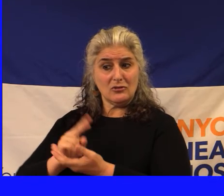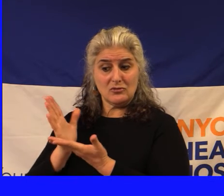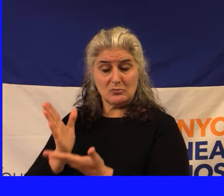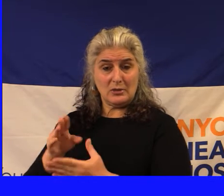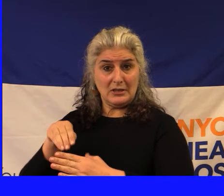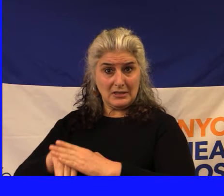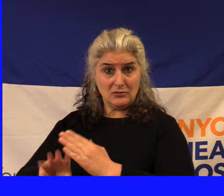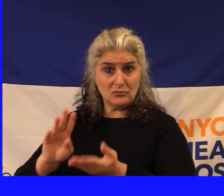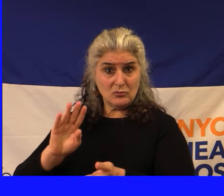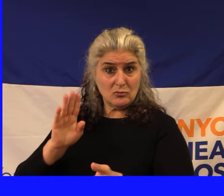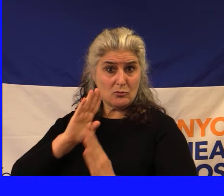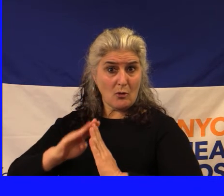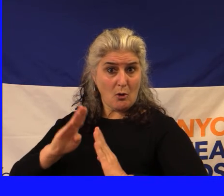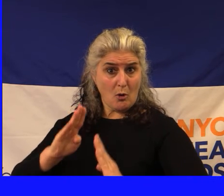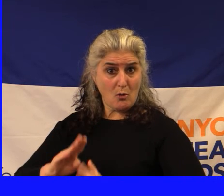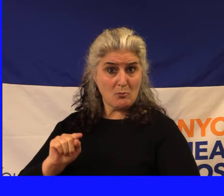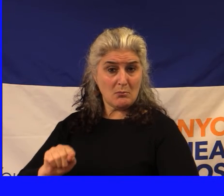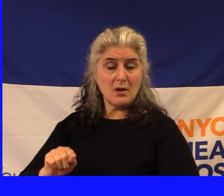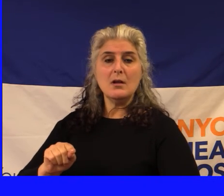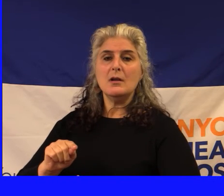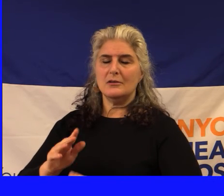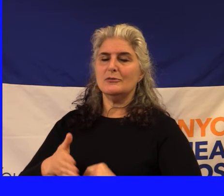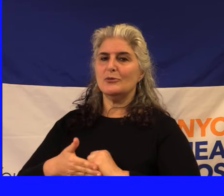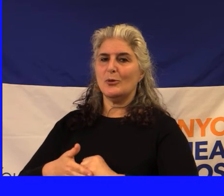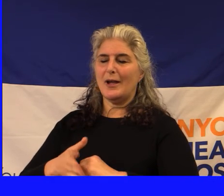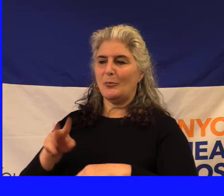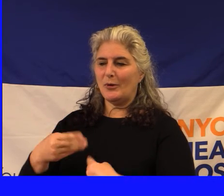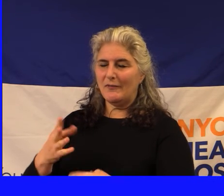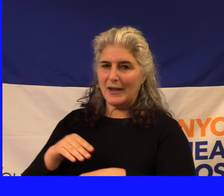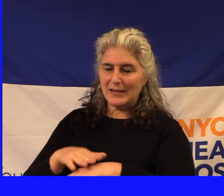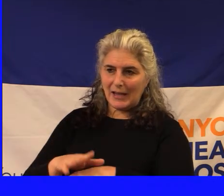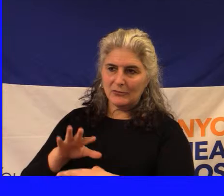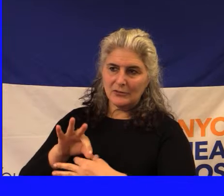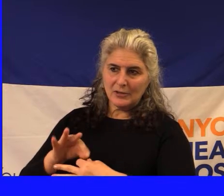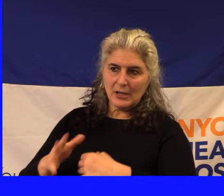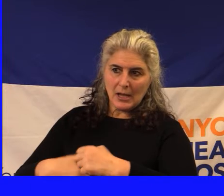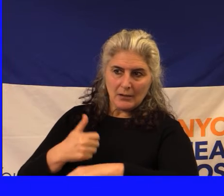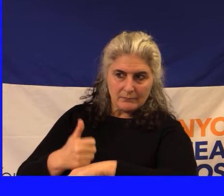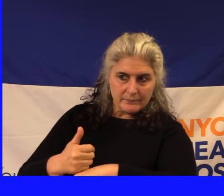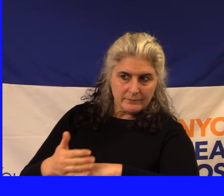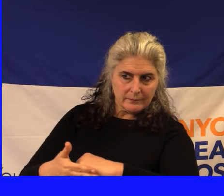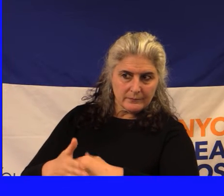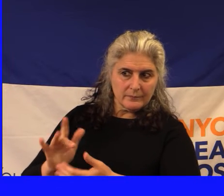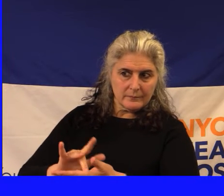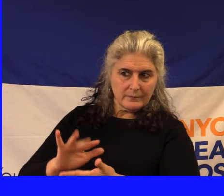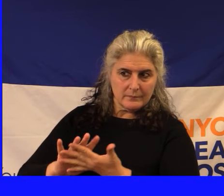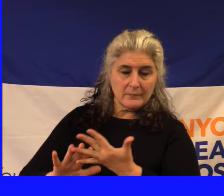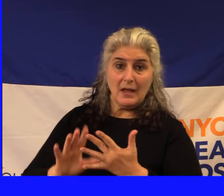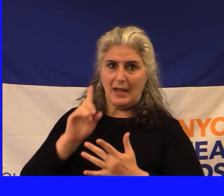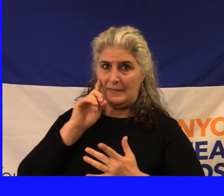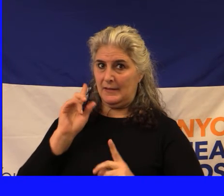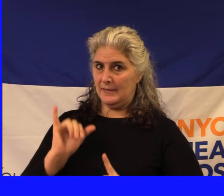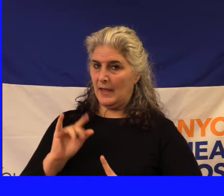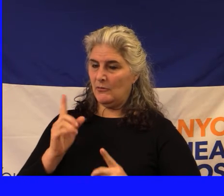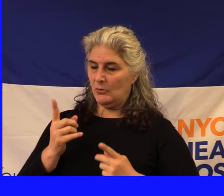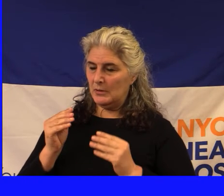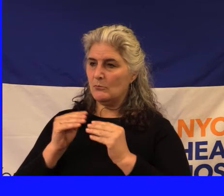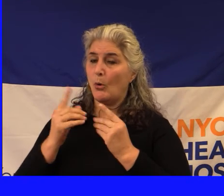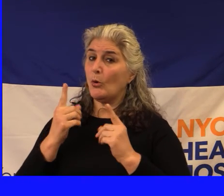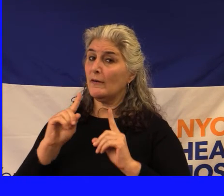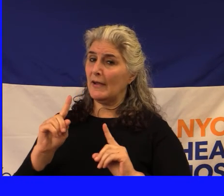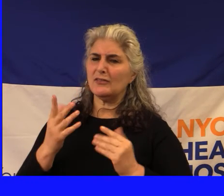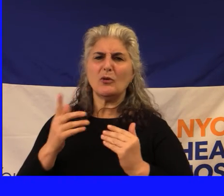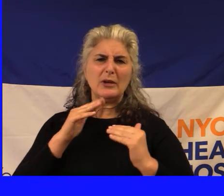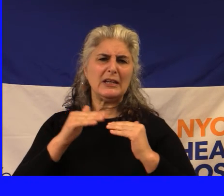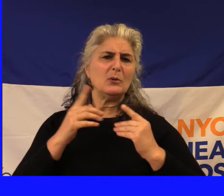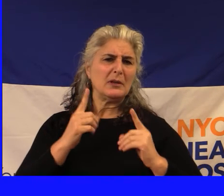counseling, just to me makes common sense that would be equally effective and probably more effective with some